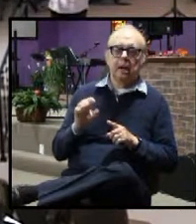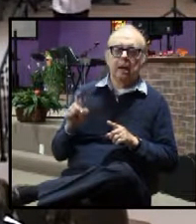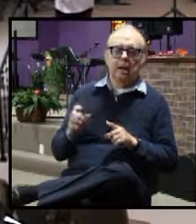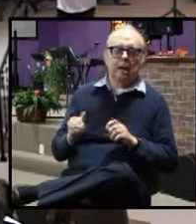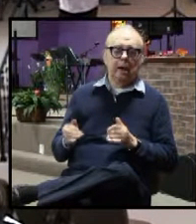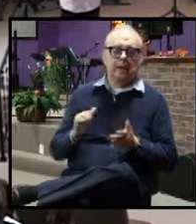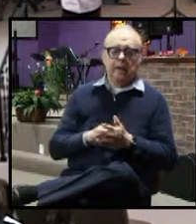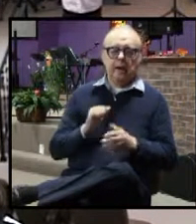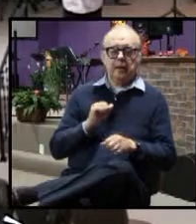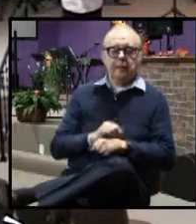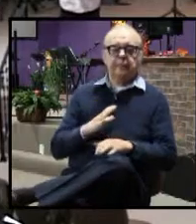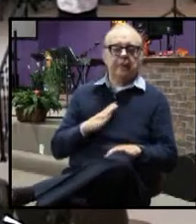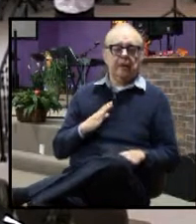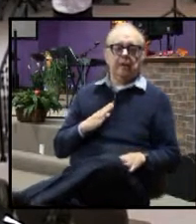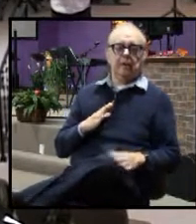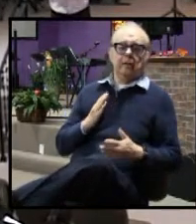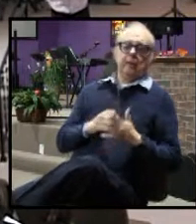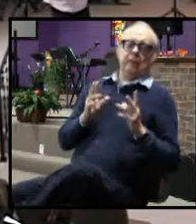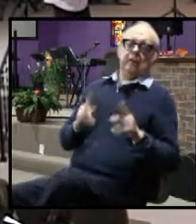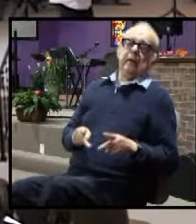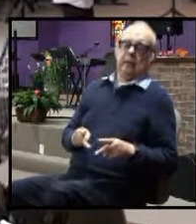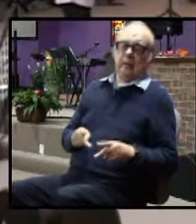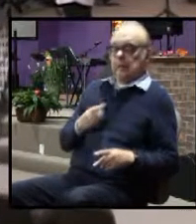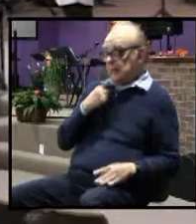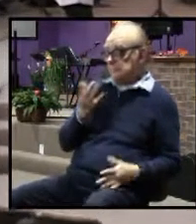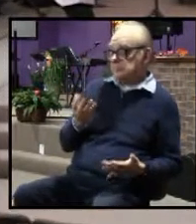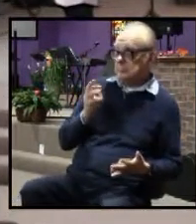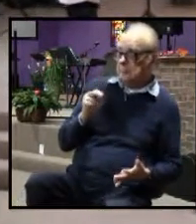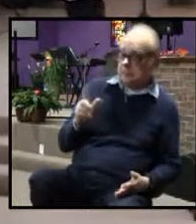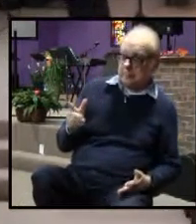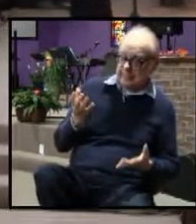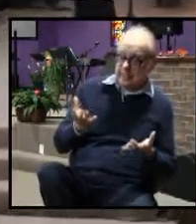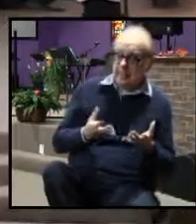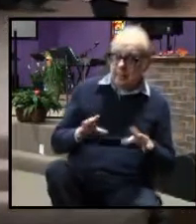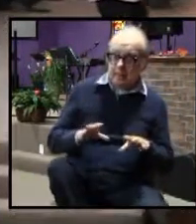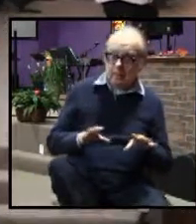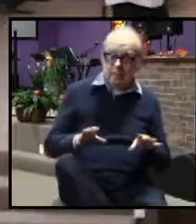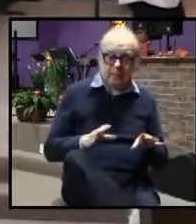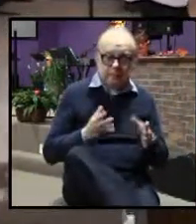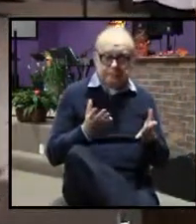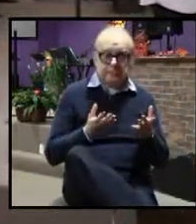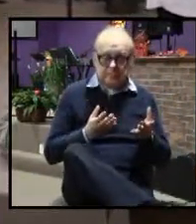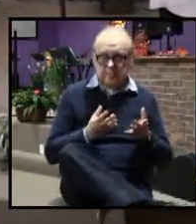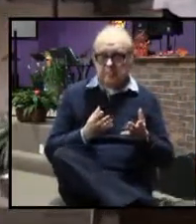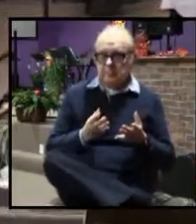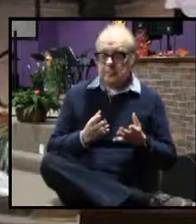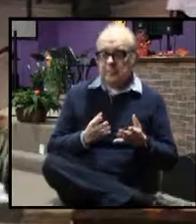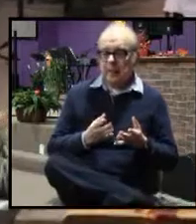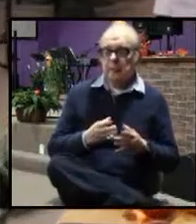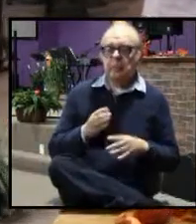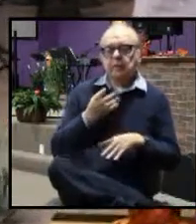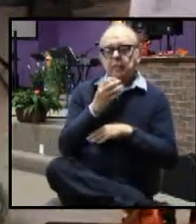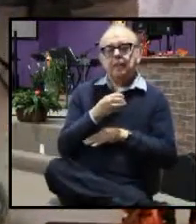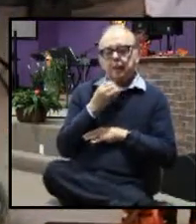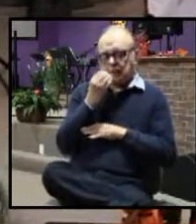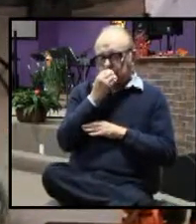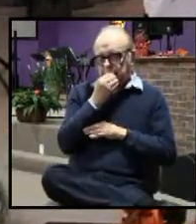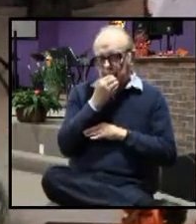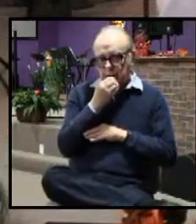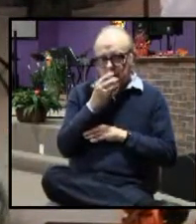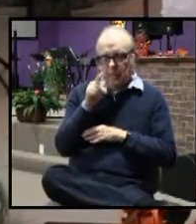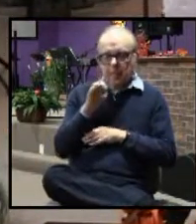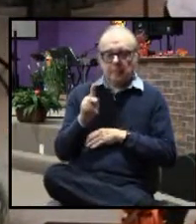could say, yeah, that works, that's fine. Or somebody else could say, well, what I really want to do is I'm going to put a flower pot in it, and